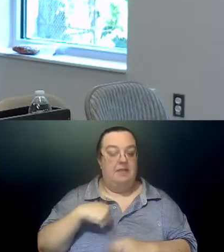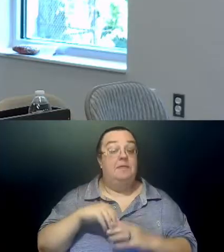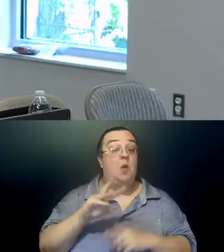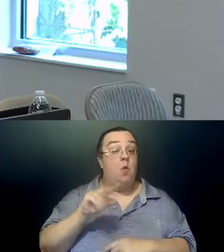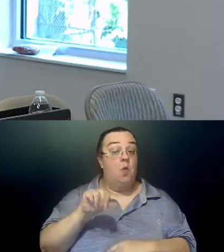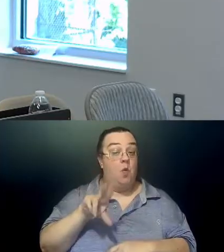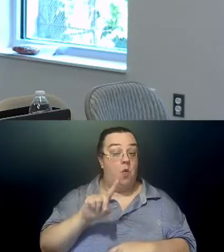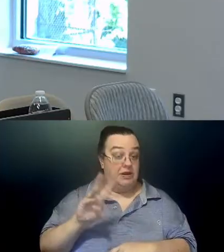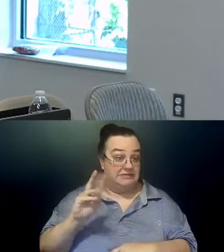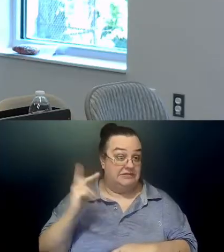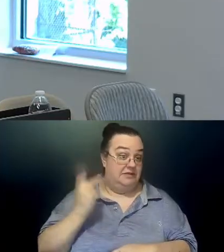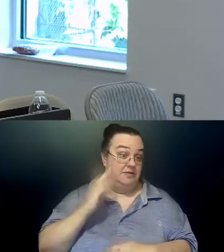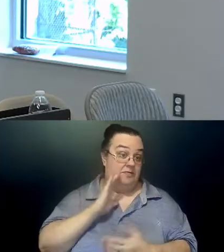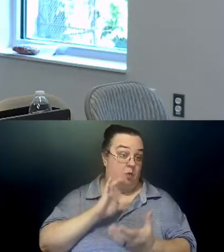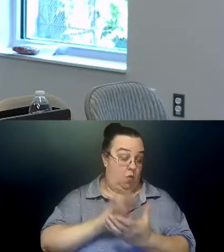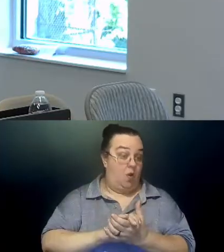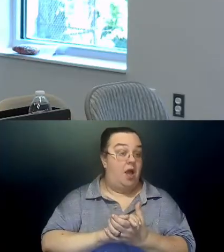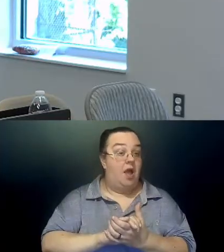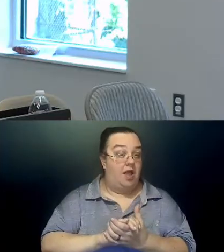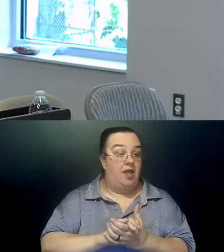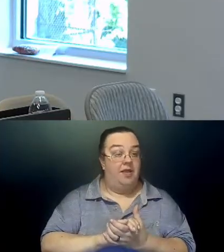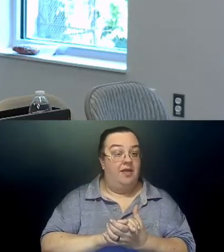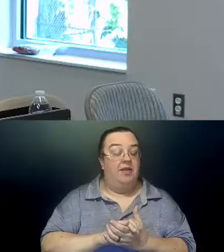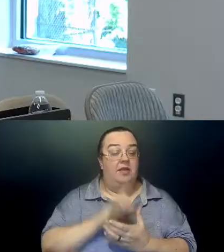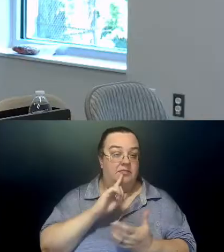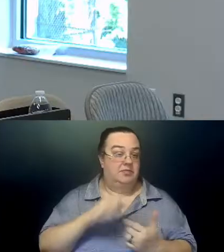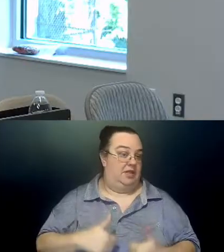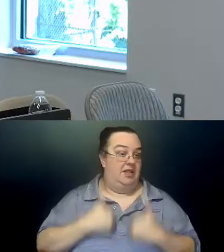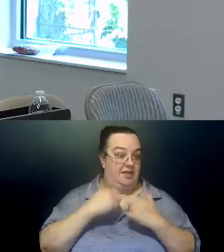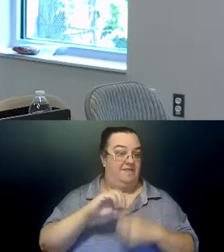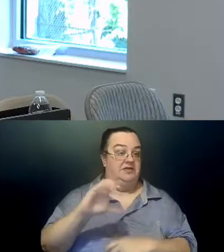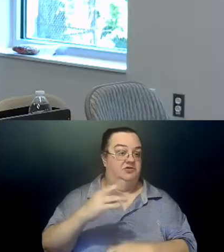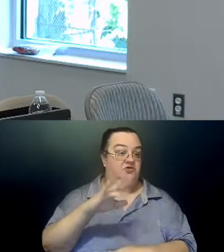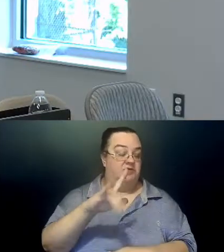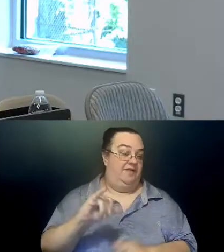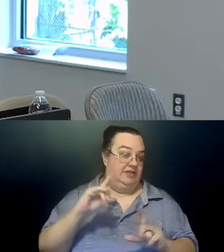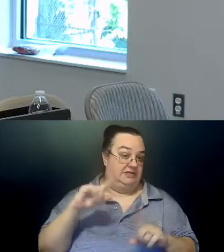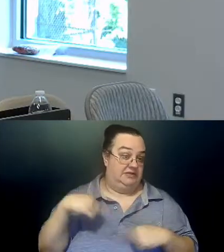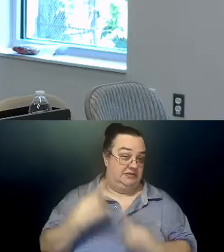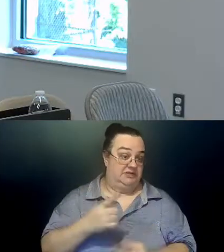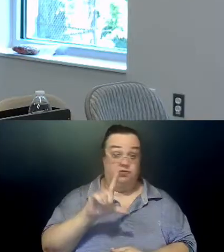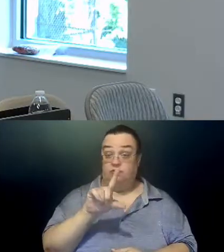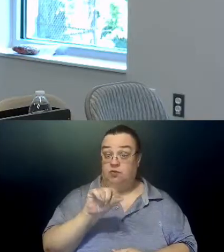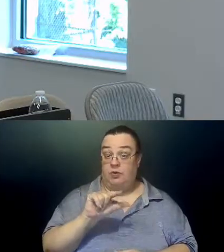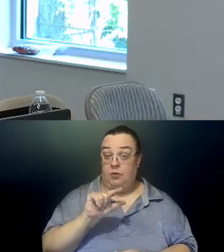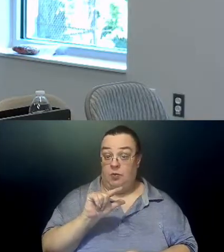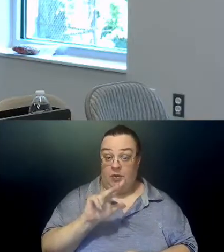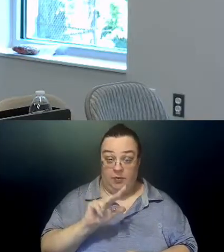My wife and I have been Cheverly residents since 2023.